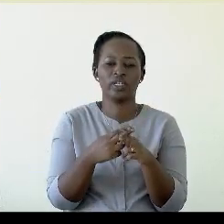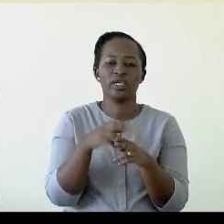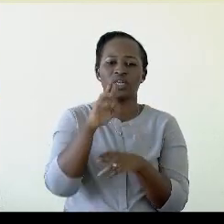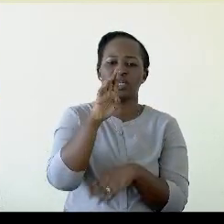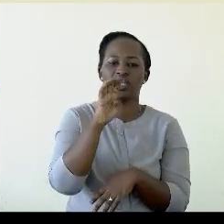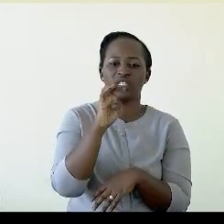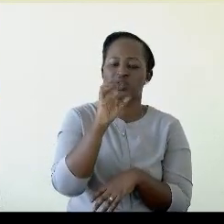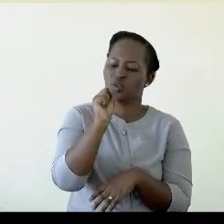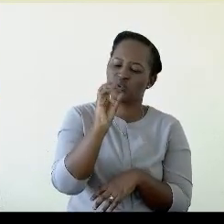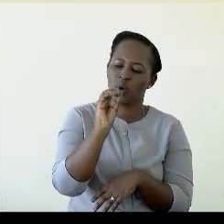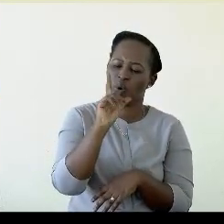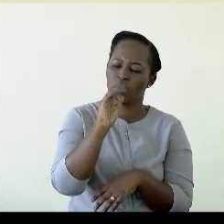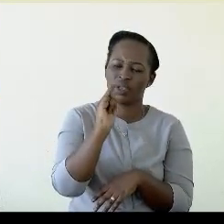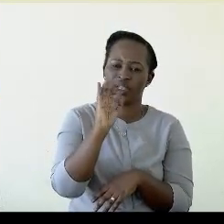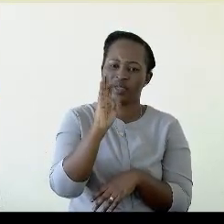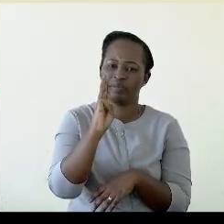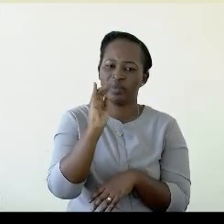solubility?